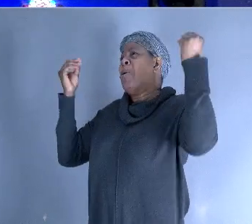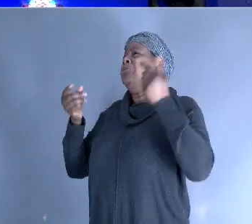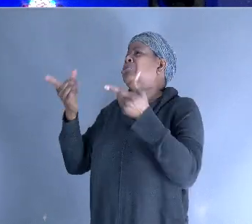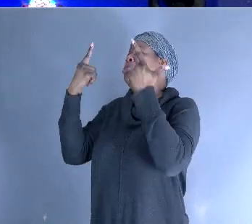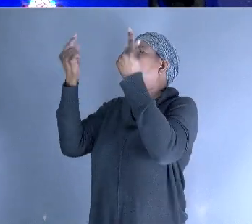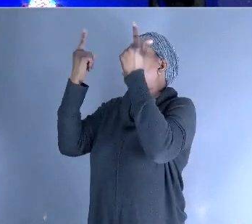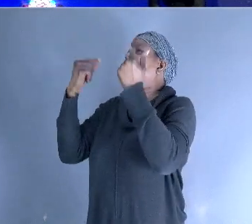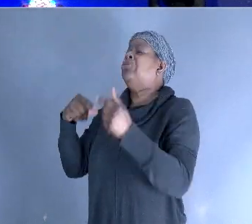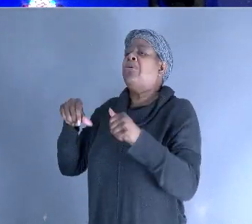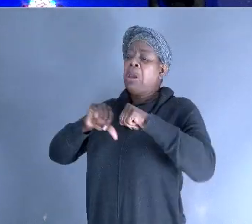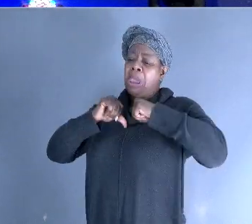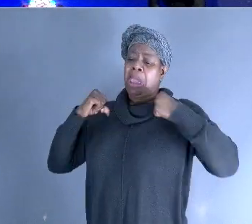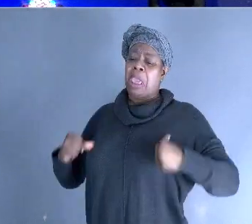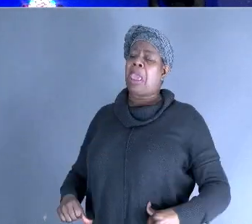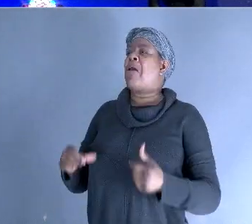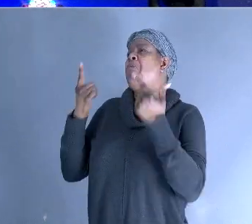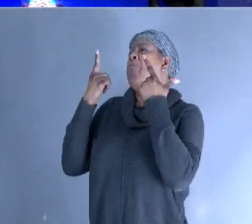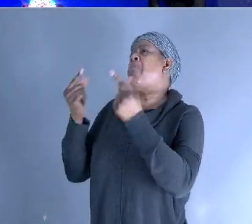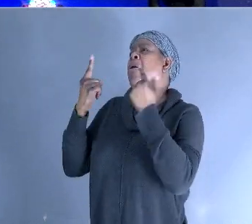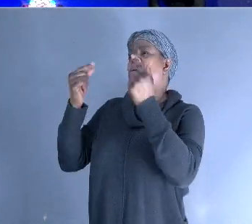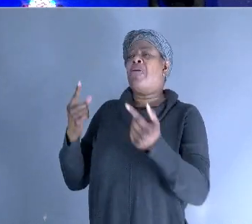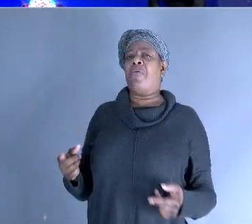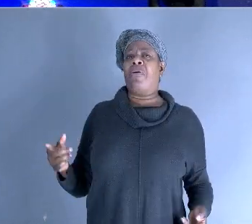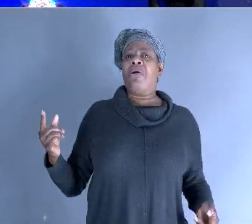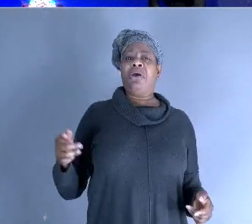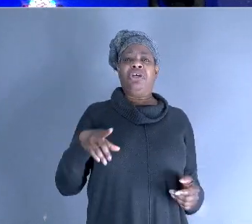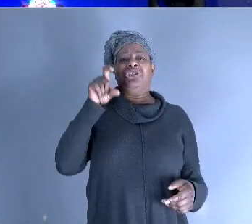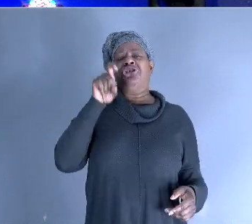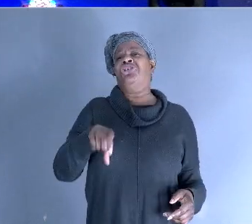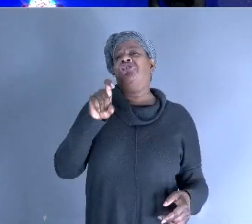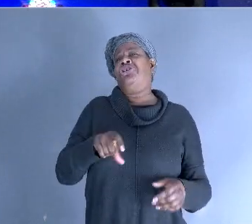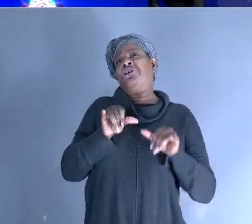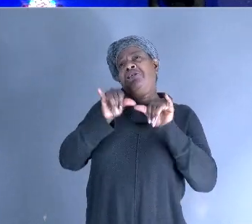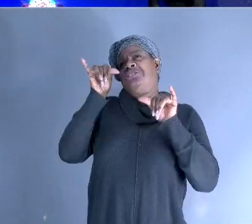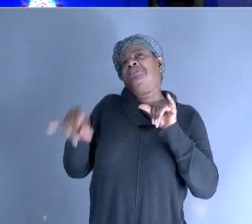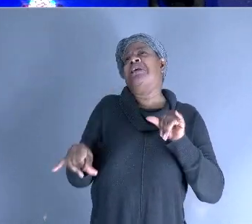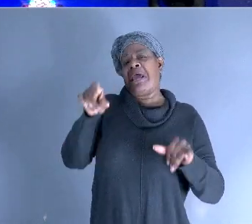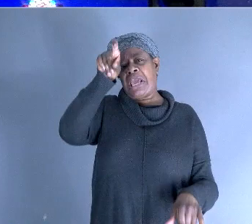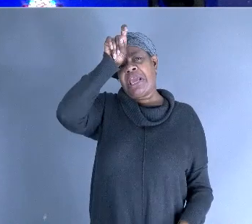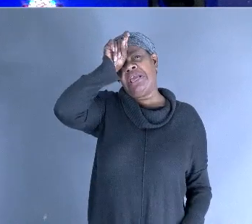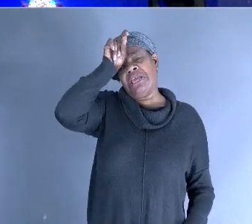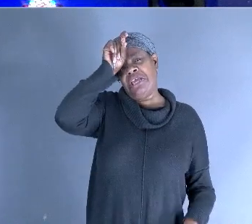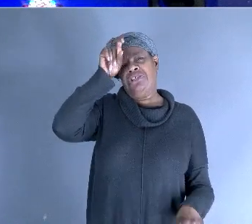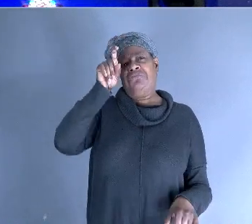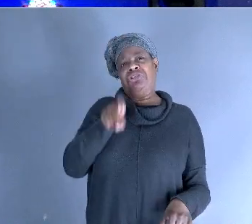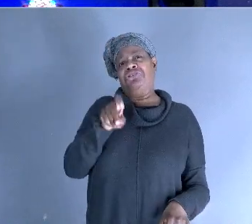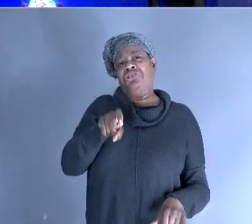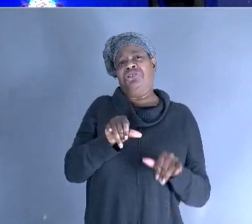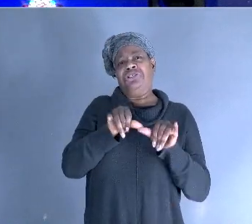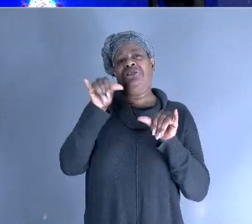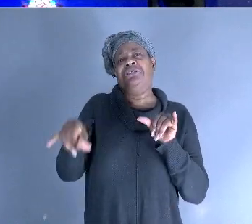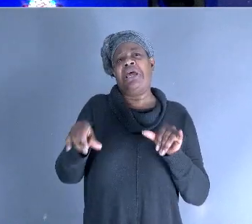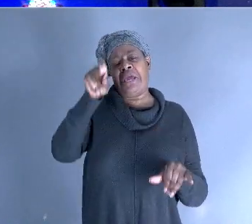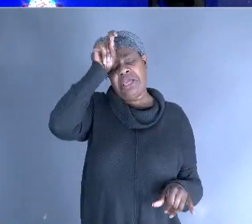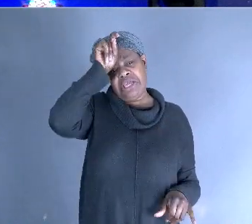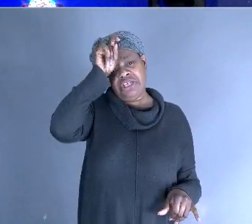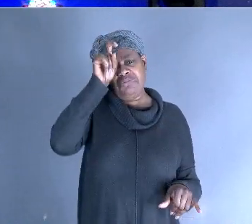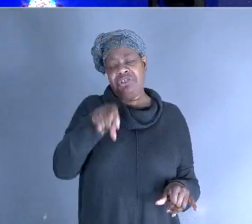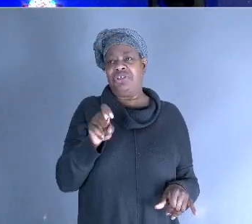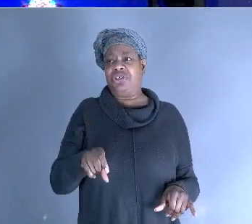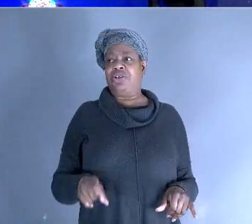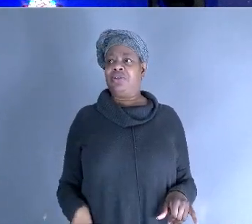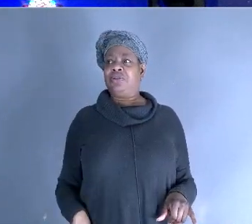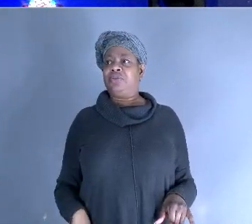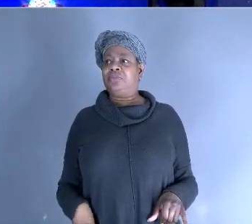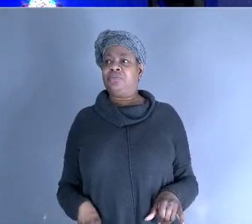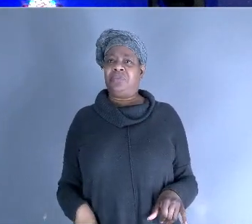assembly said, If we had only died in Egypt or in the desert, why is